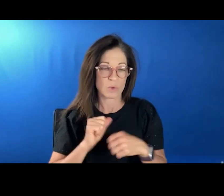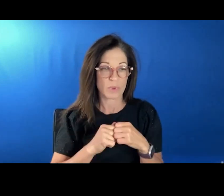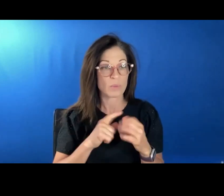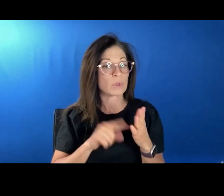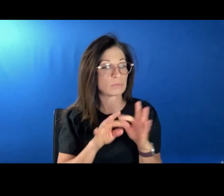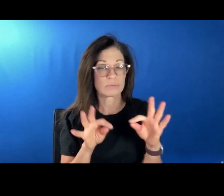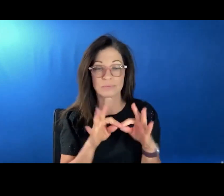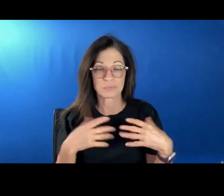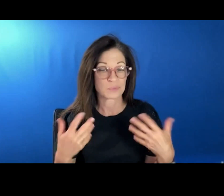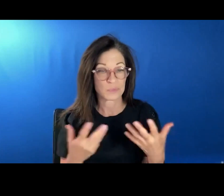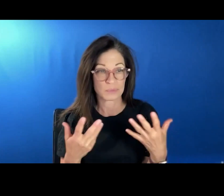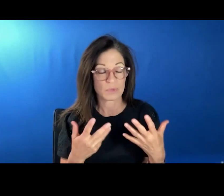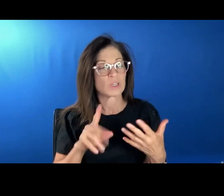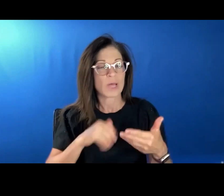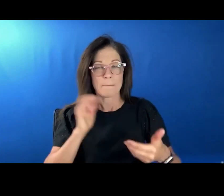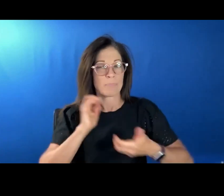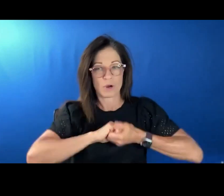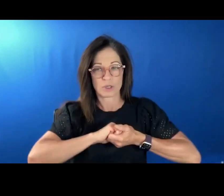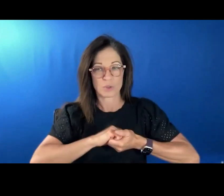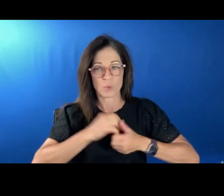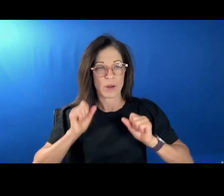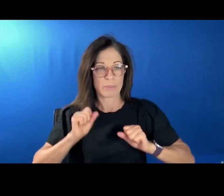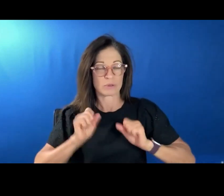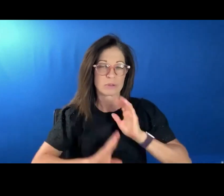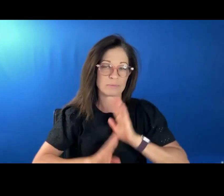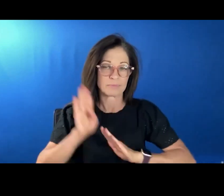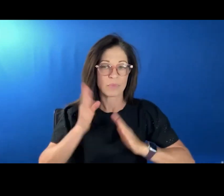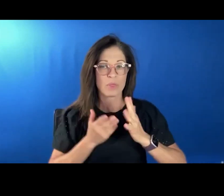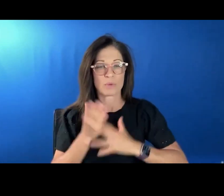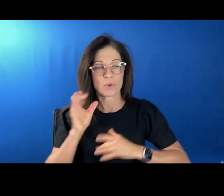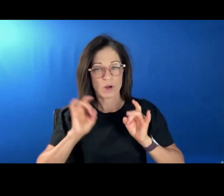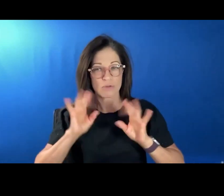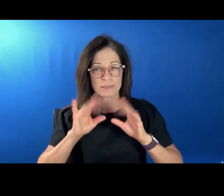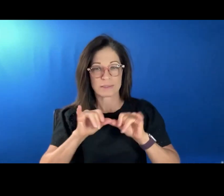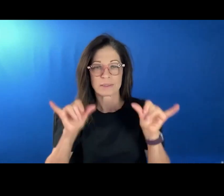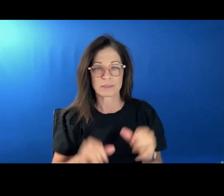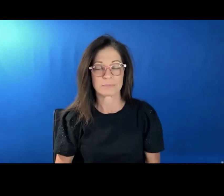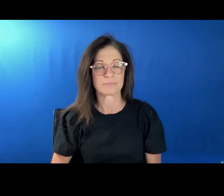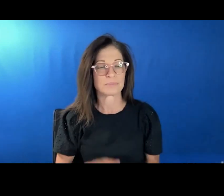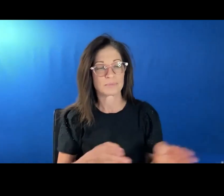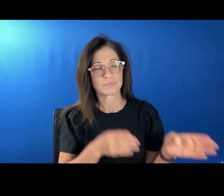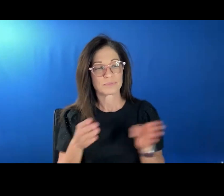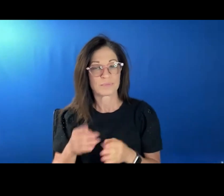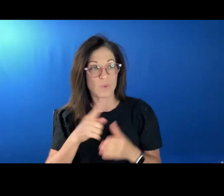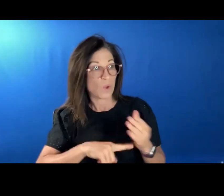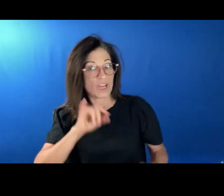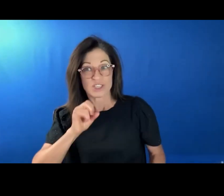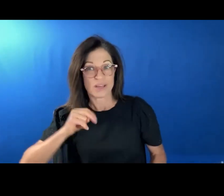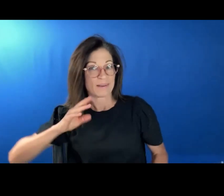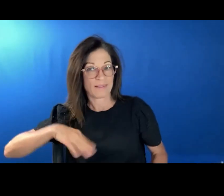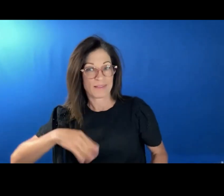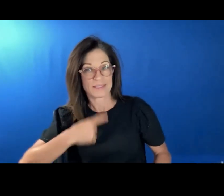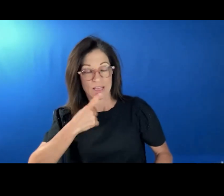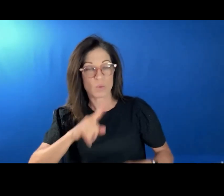is just the partnership that we've been able to develop through our crisis system. And what Jen didn't say, though, is when we started Safe Station,